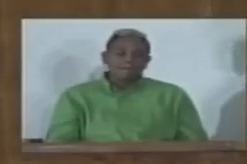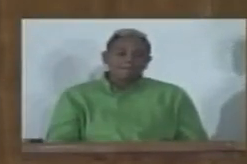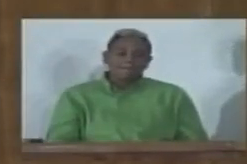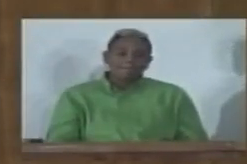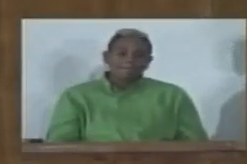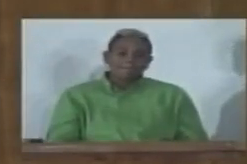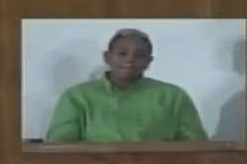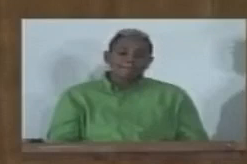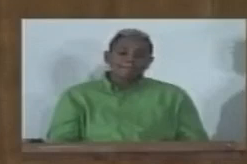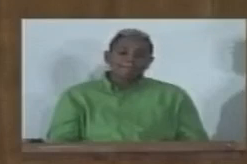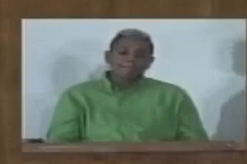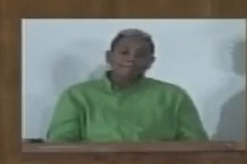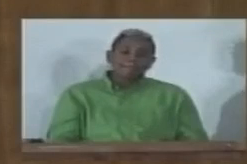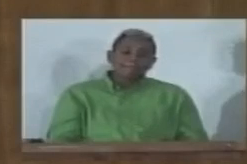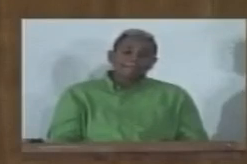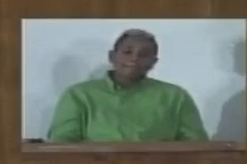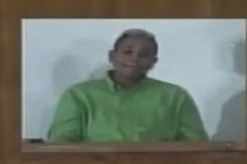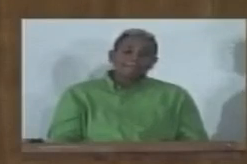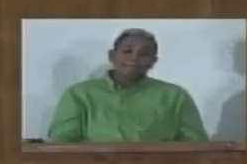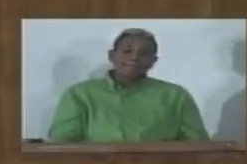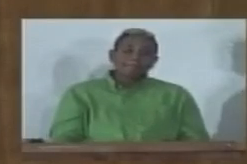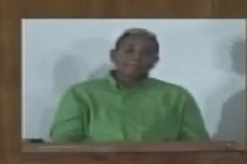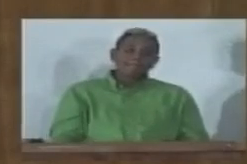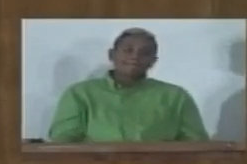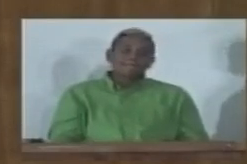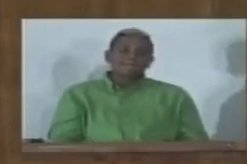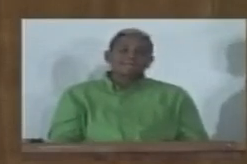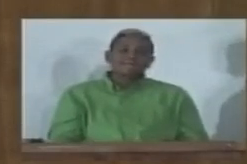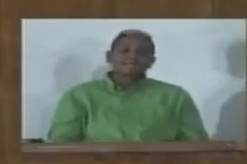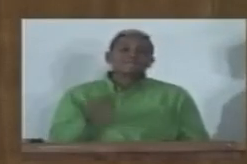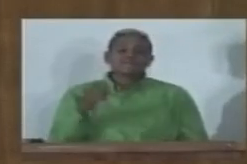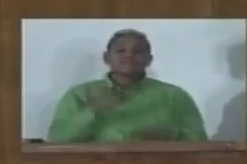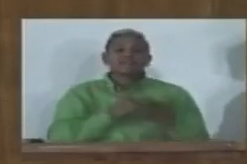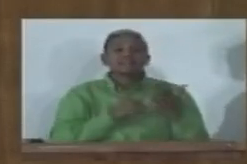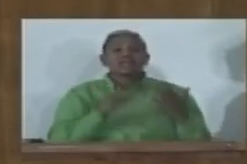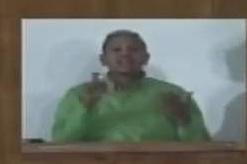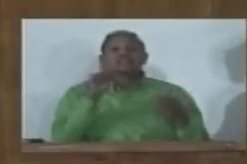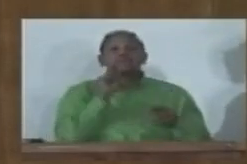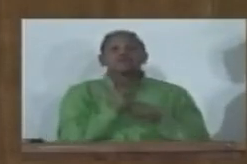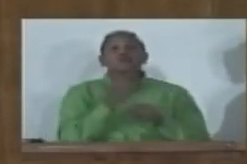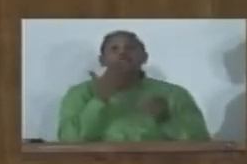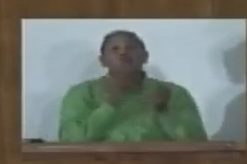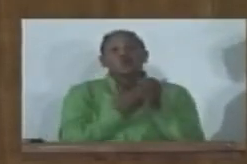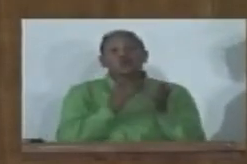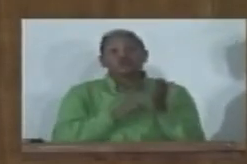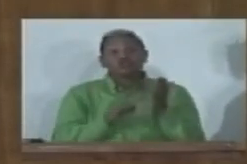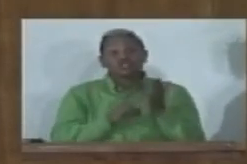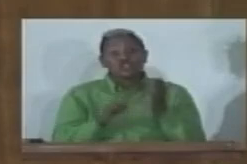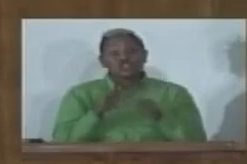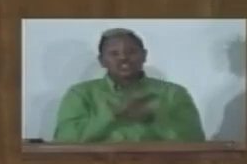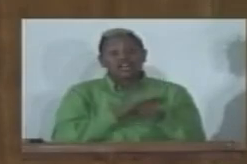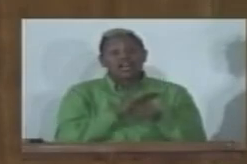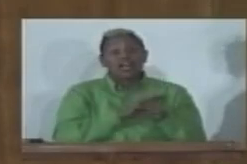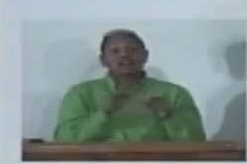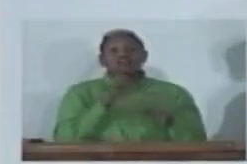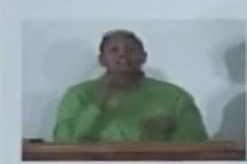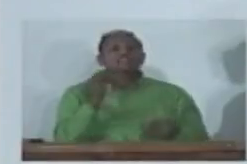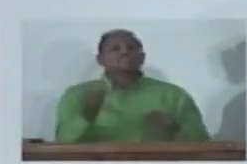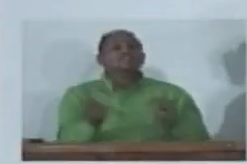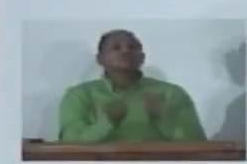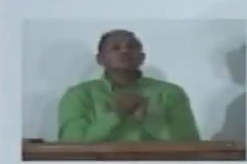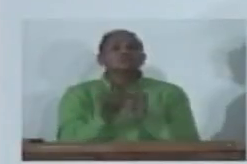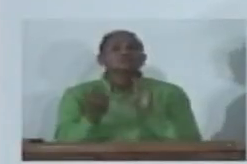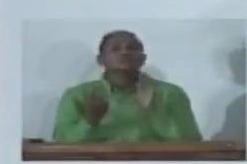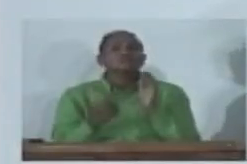In this design, we need to ensure there are good research areas equipped with the latest technology